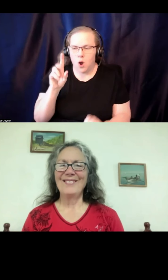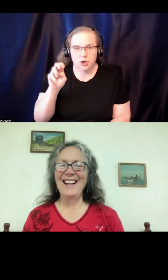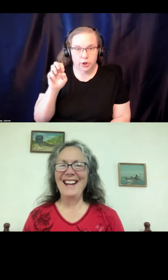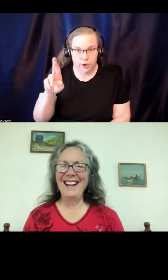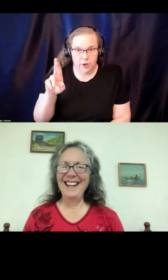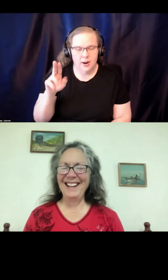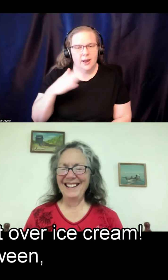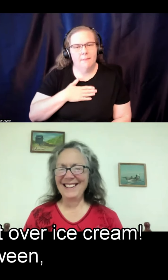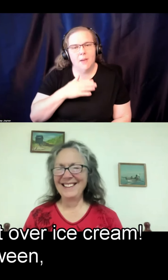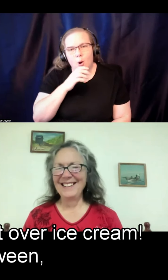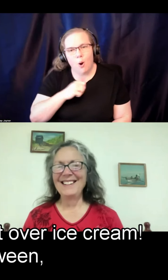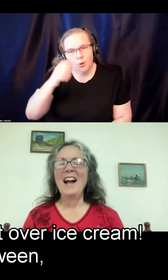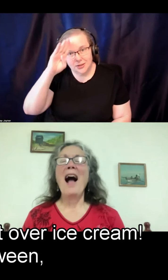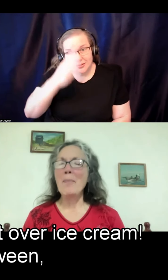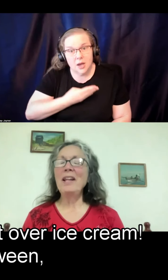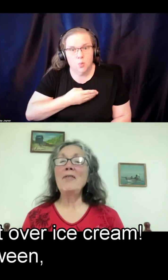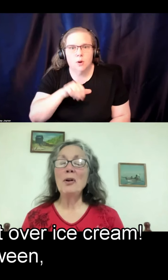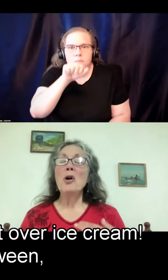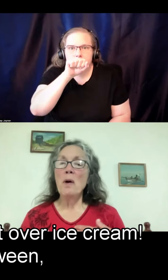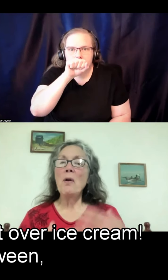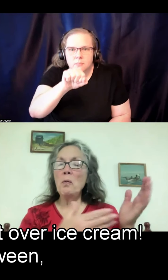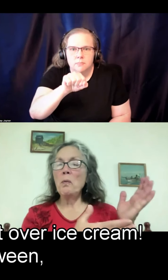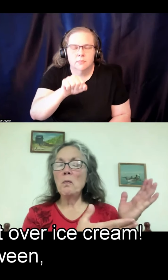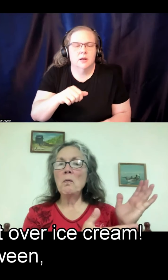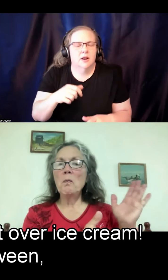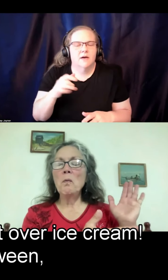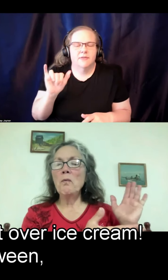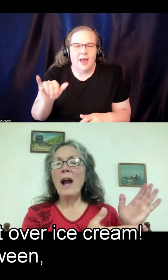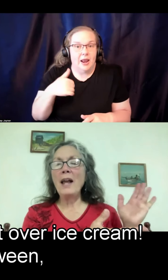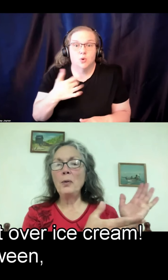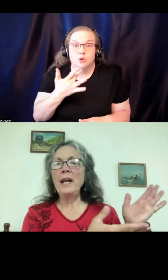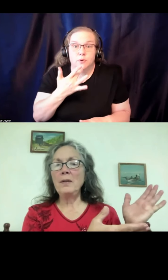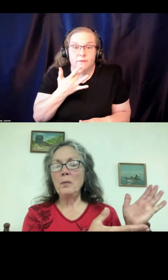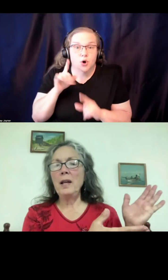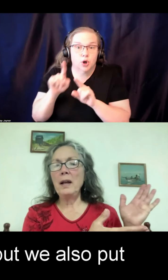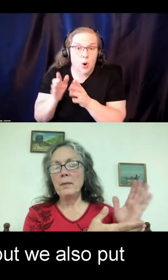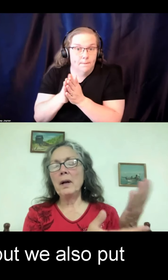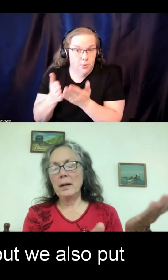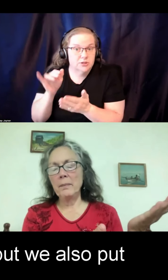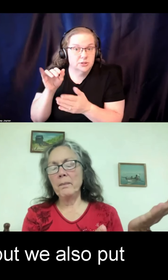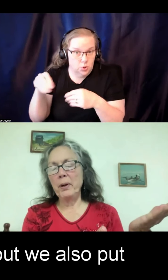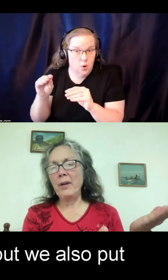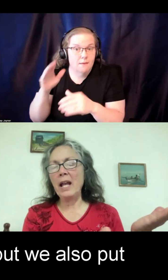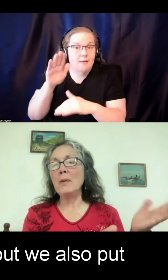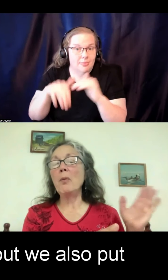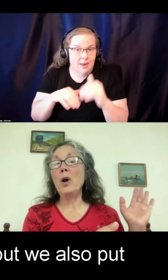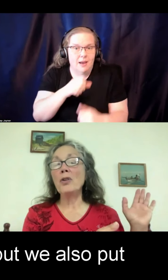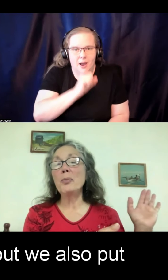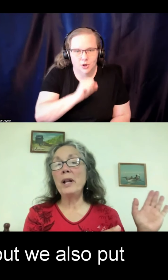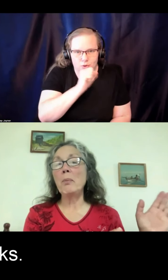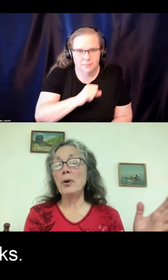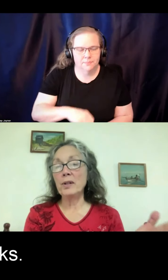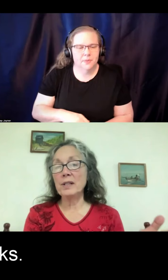cream. Yeah, no, really. He chose it over ice cream. Oh yeah, I believe you. Yeah. For Halloween, we put out candy, but